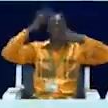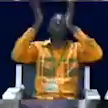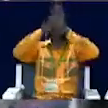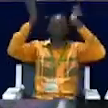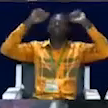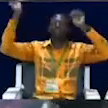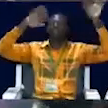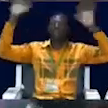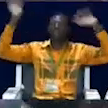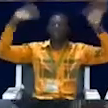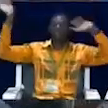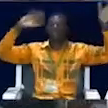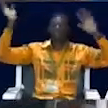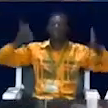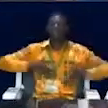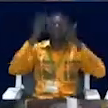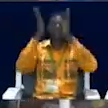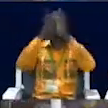hallelujah!